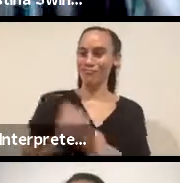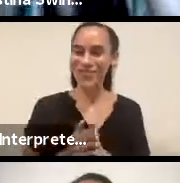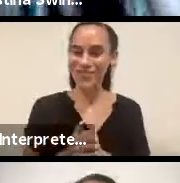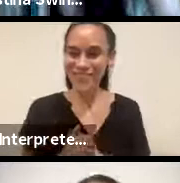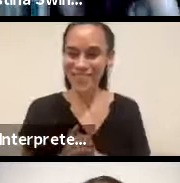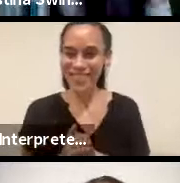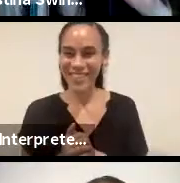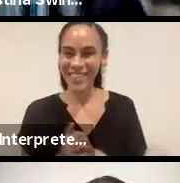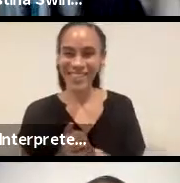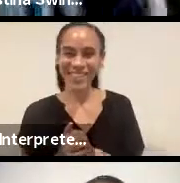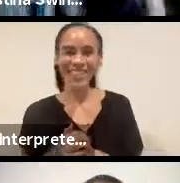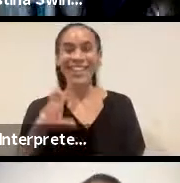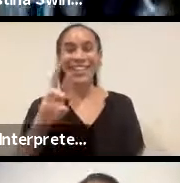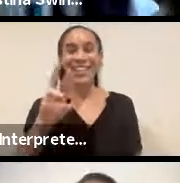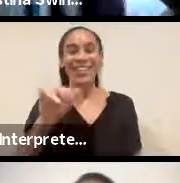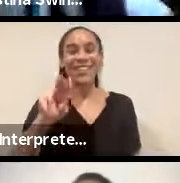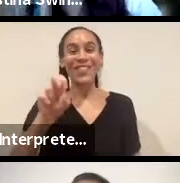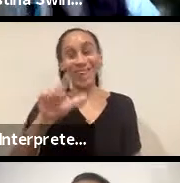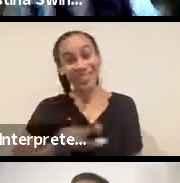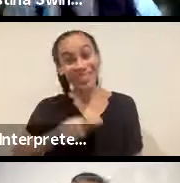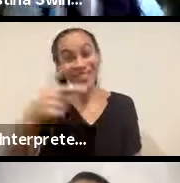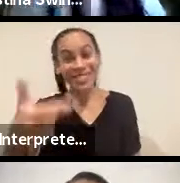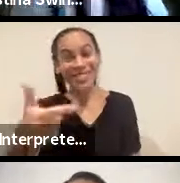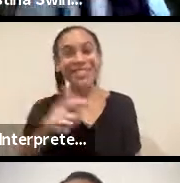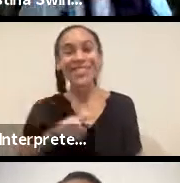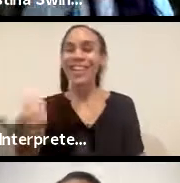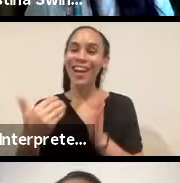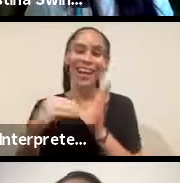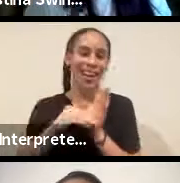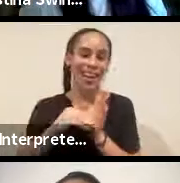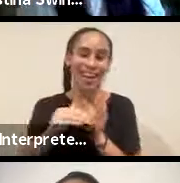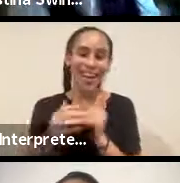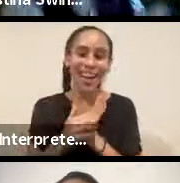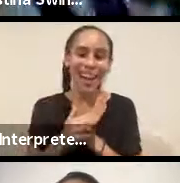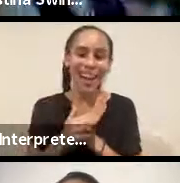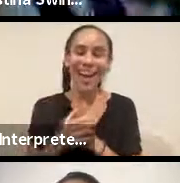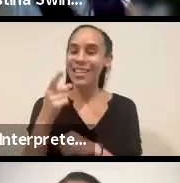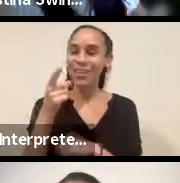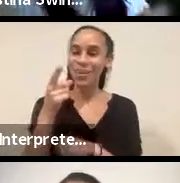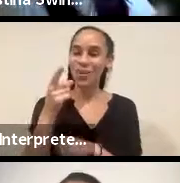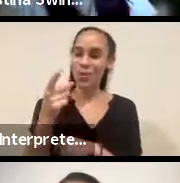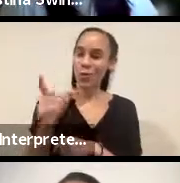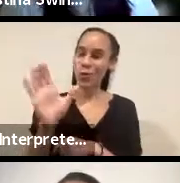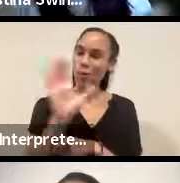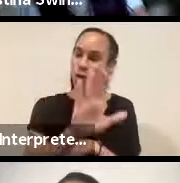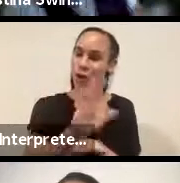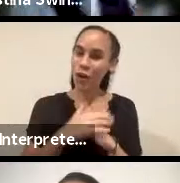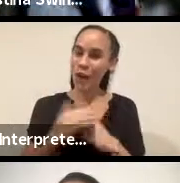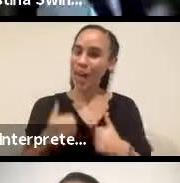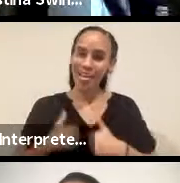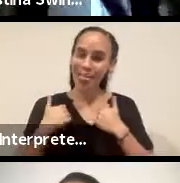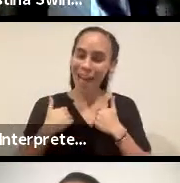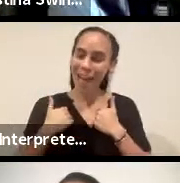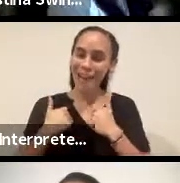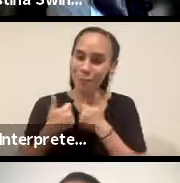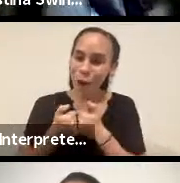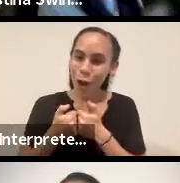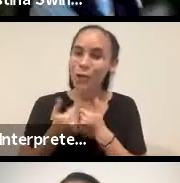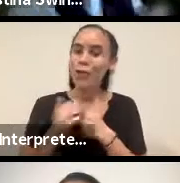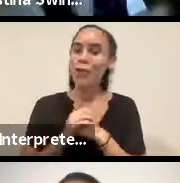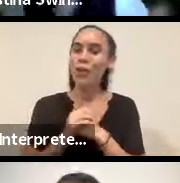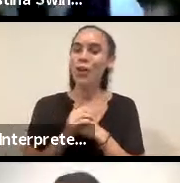So, Wayne, I'm going to turn it over to you, Wayne, again, being Melinda's partner in life, partner in work, partner